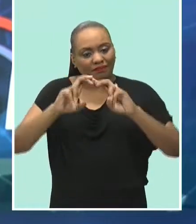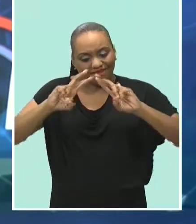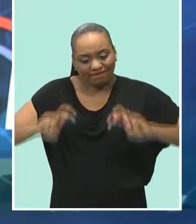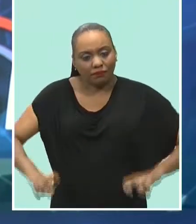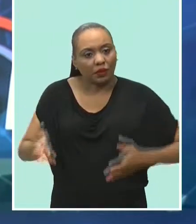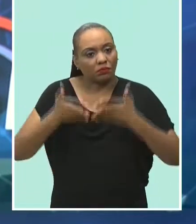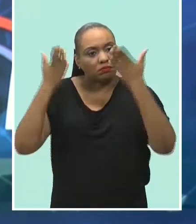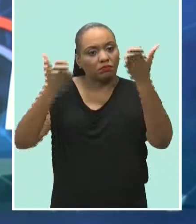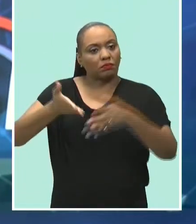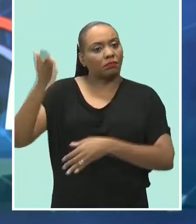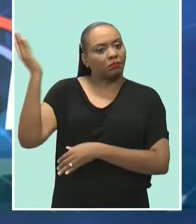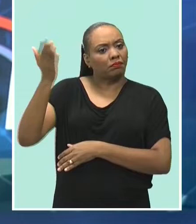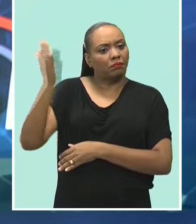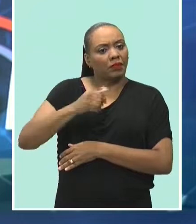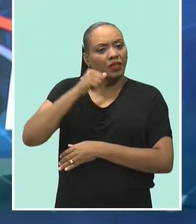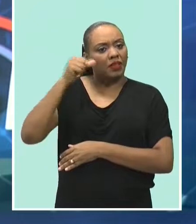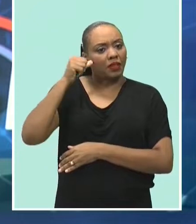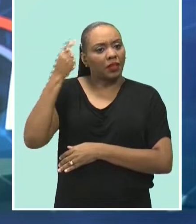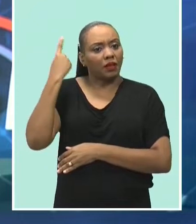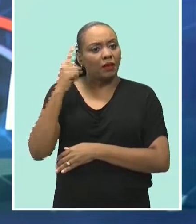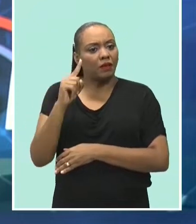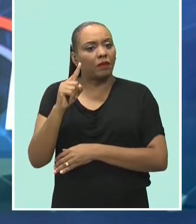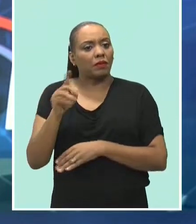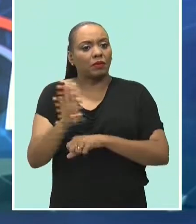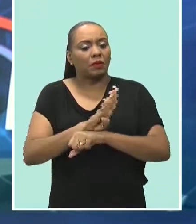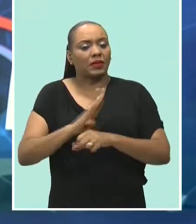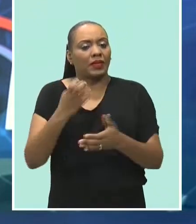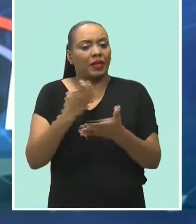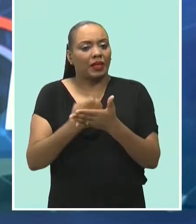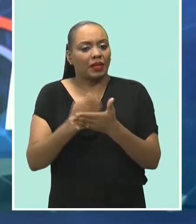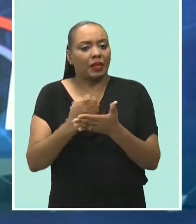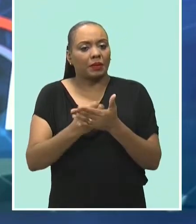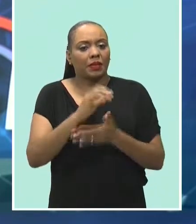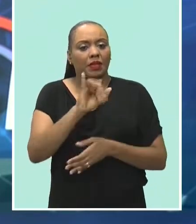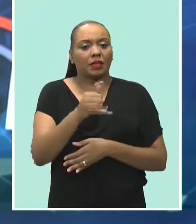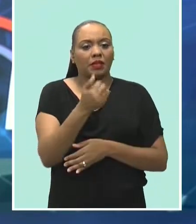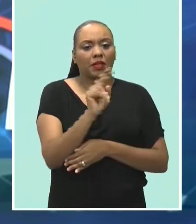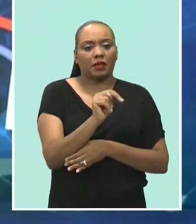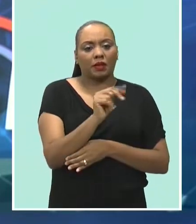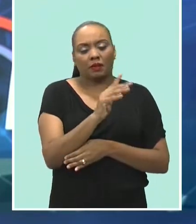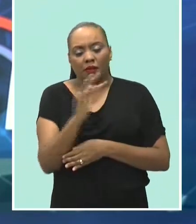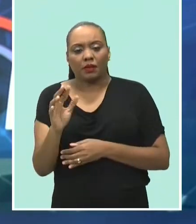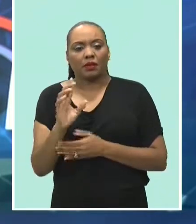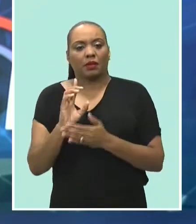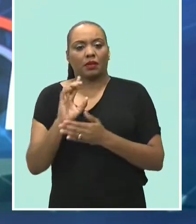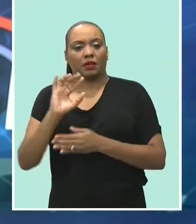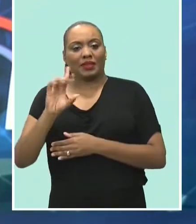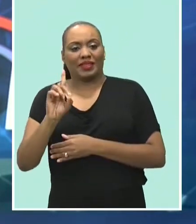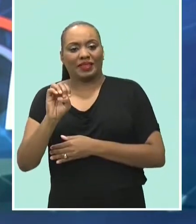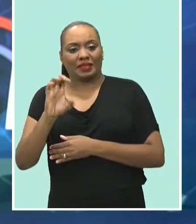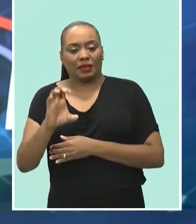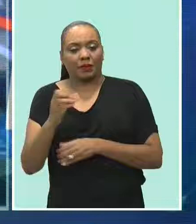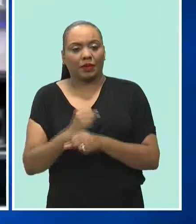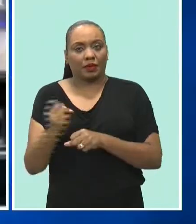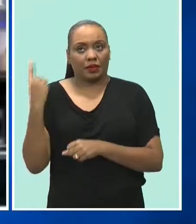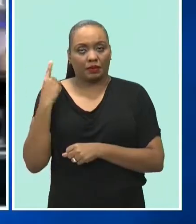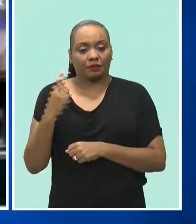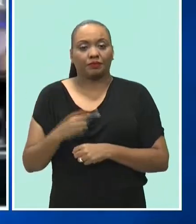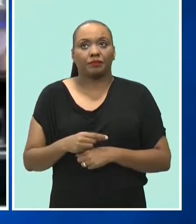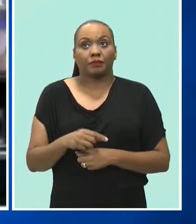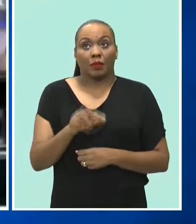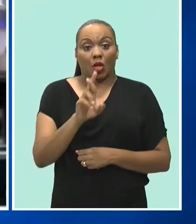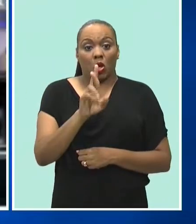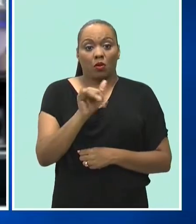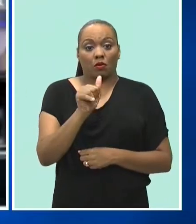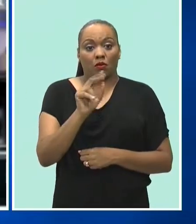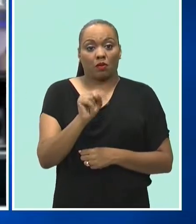Haynes as he presented the review of Barbados' economic performance from January to December 2019. Ryan Broom joins us live now